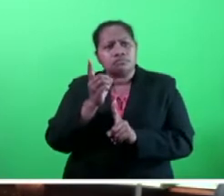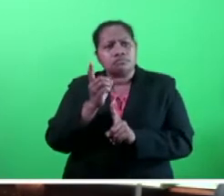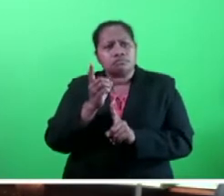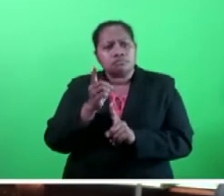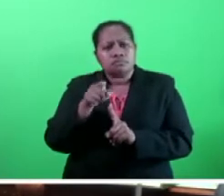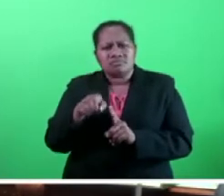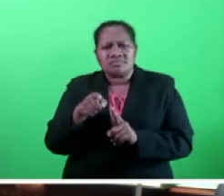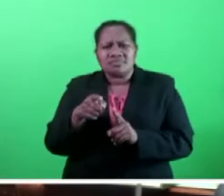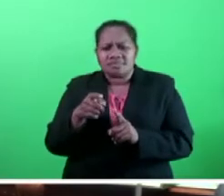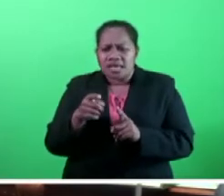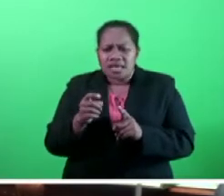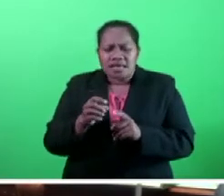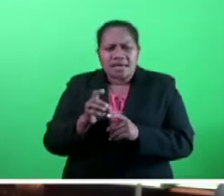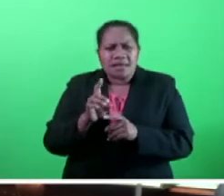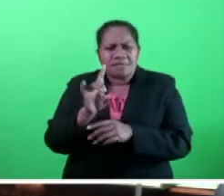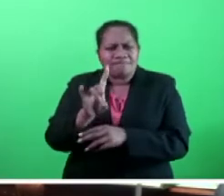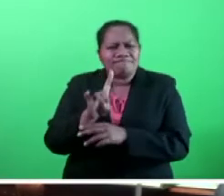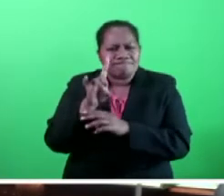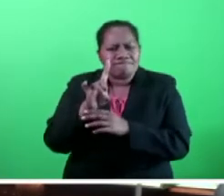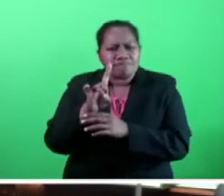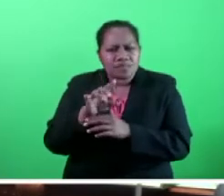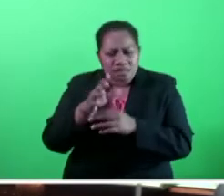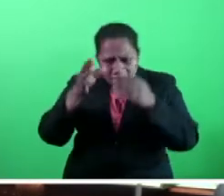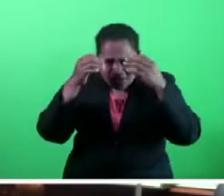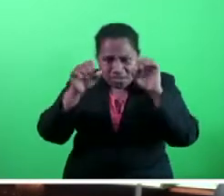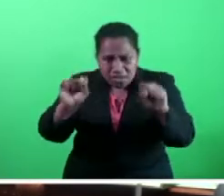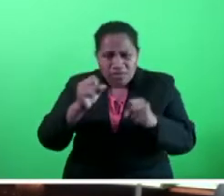farms where we grow feed,